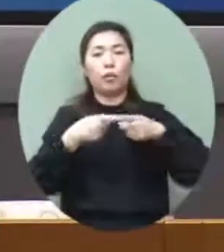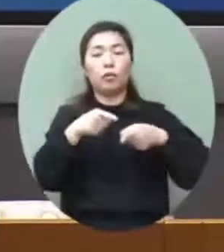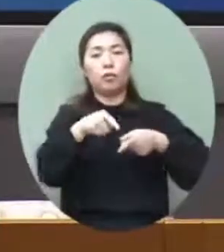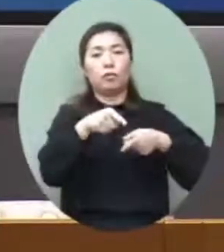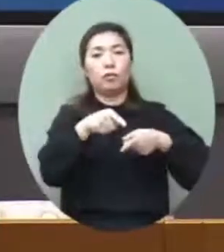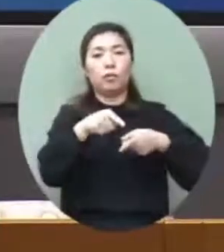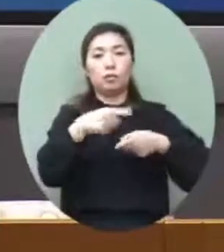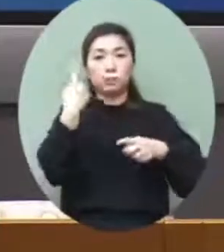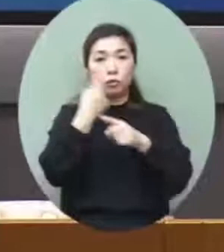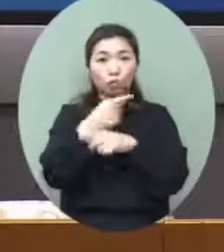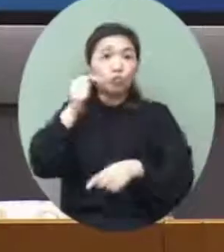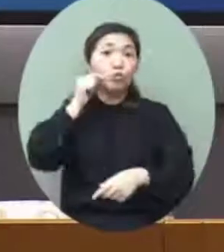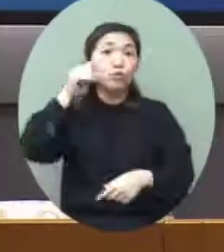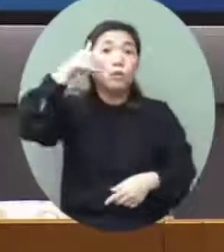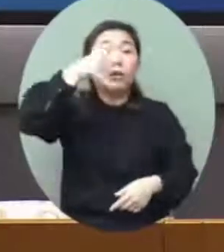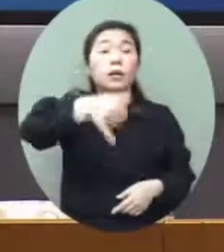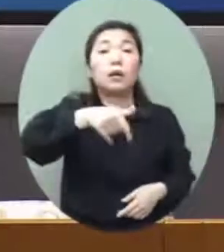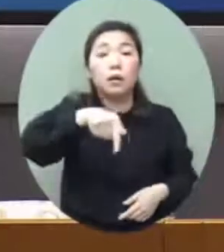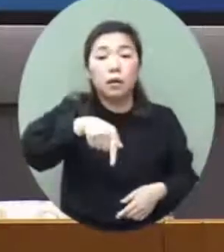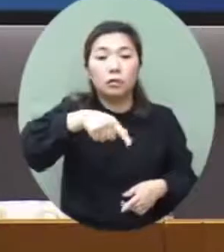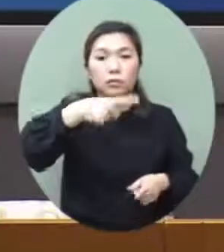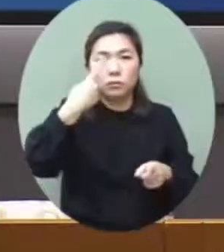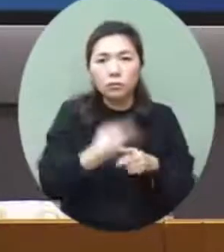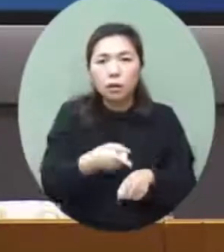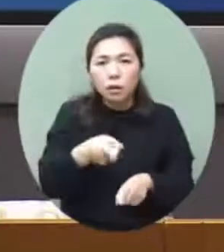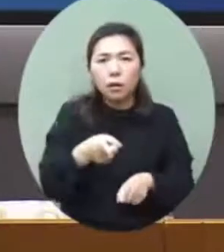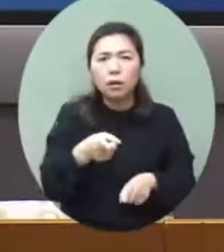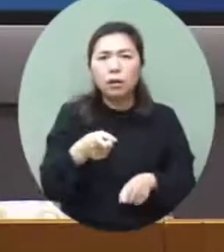but has recovered from COVID,